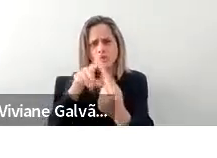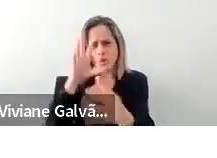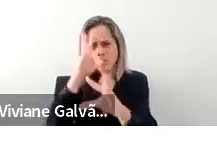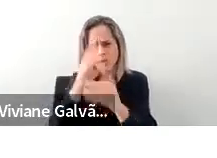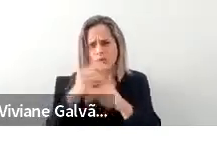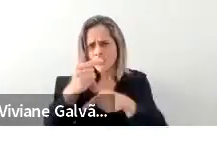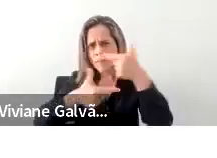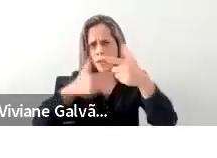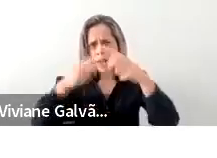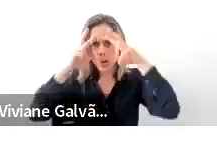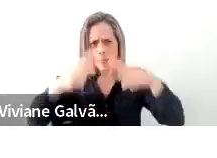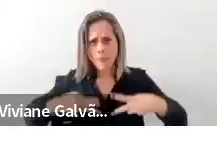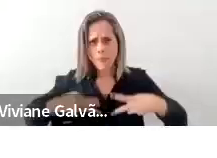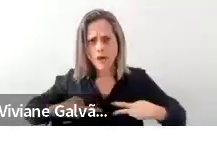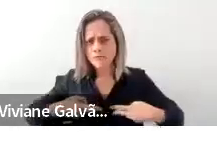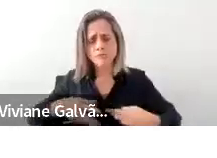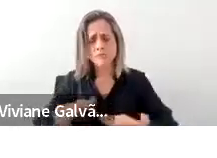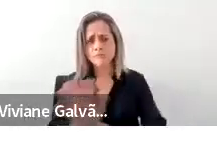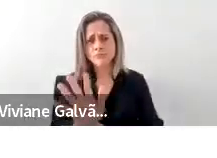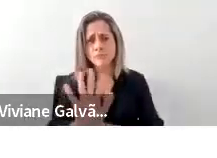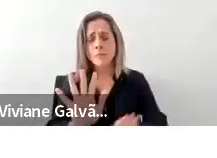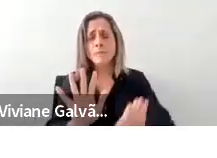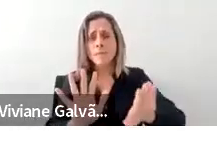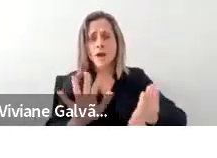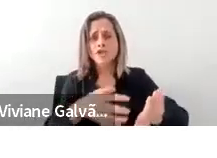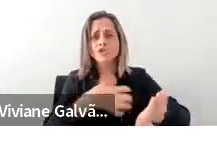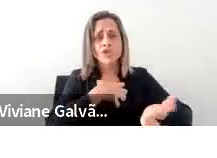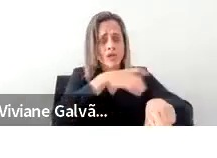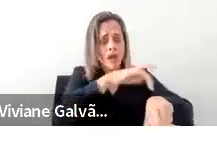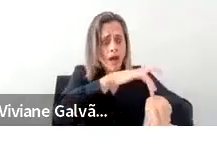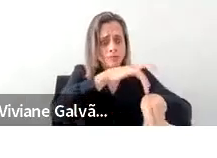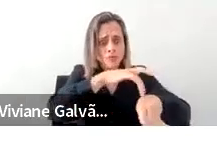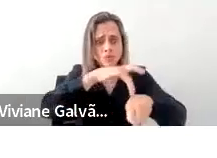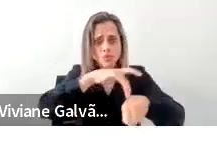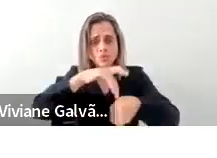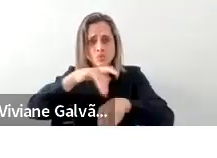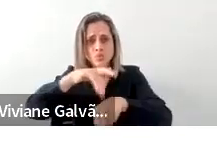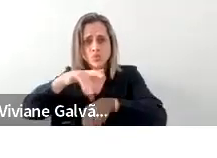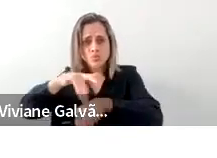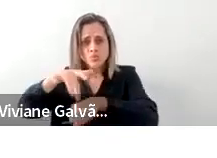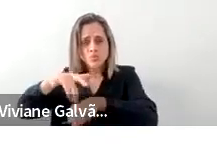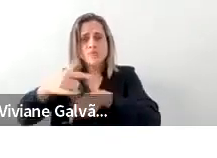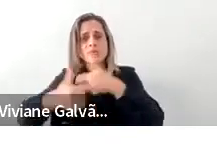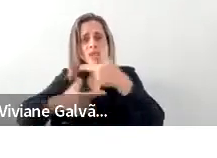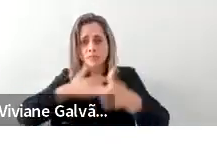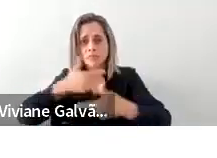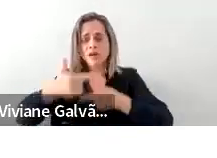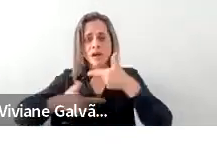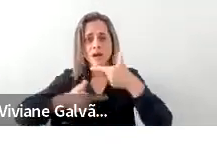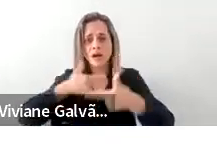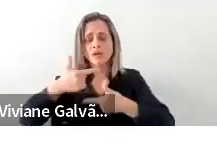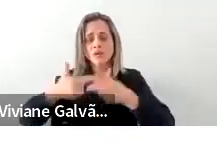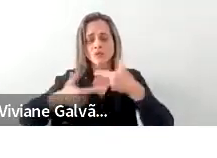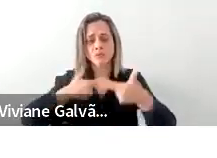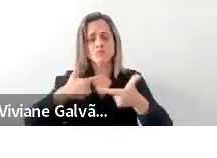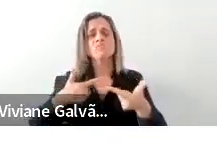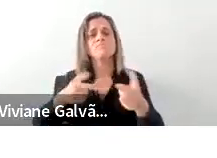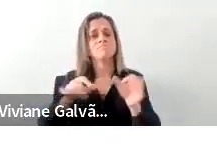human activity takes under capitalist production. That's why he developed this specific methodology of